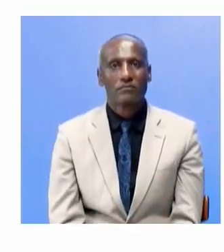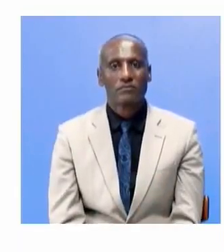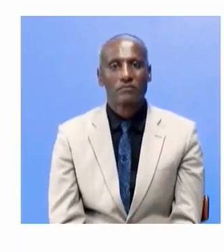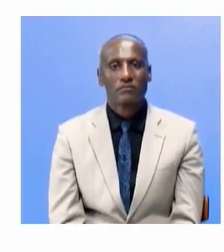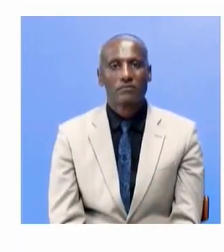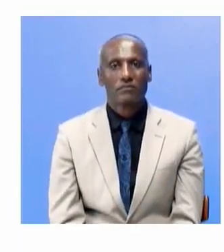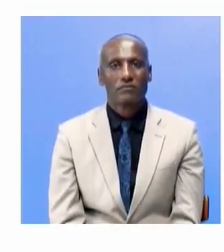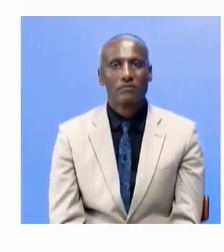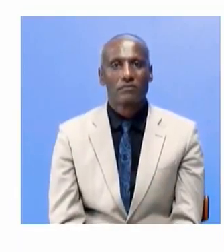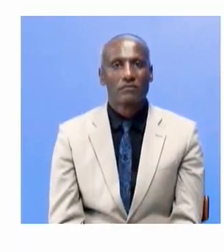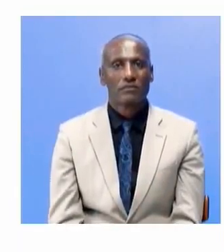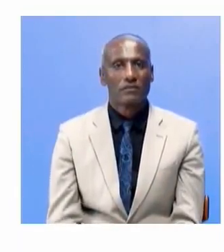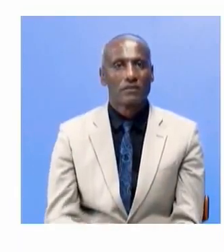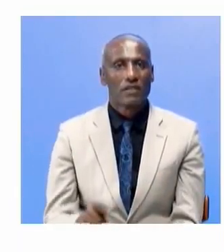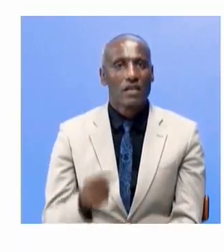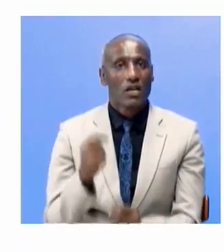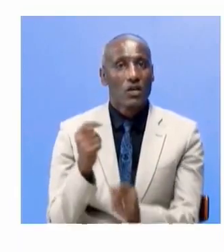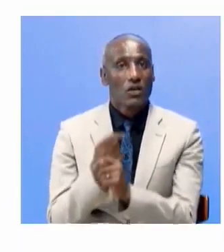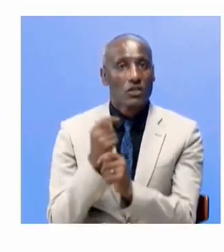storybooks